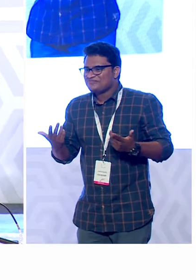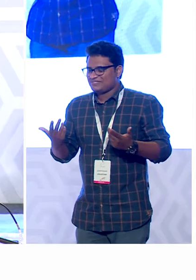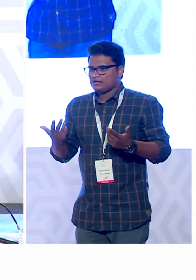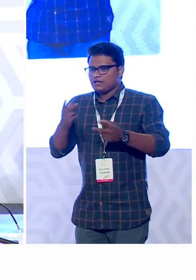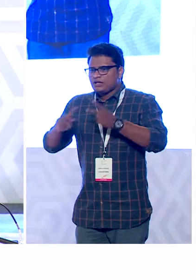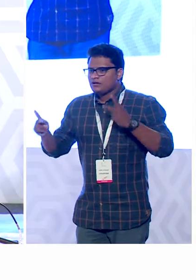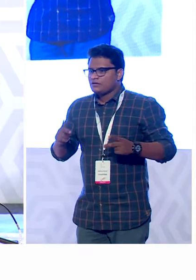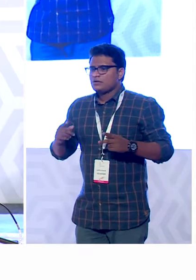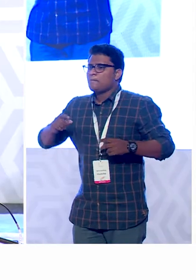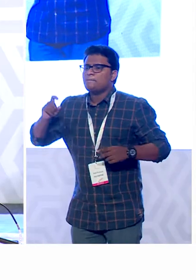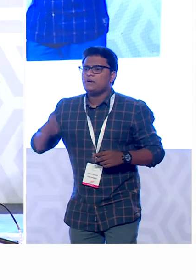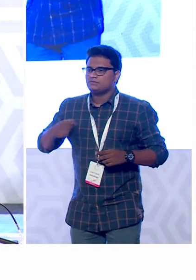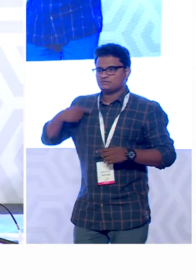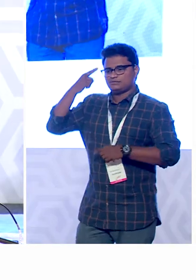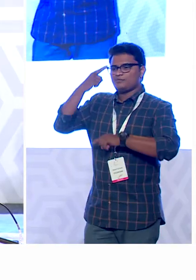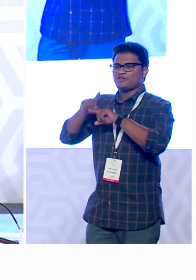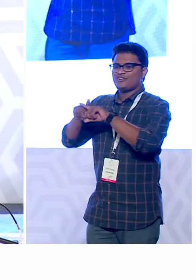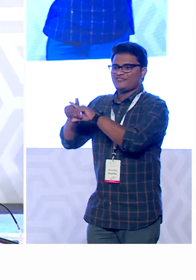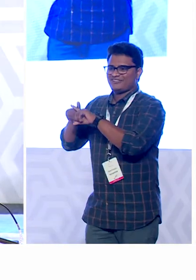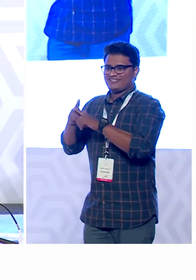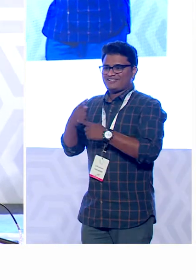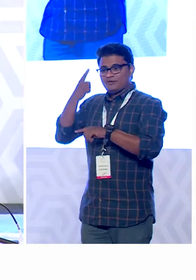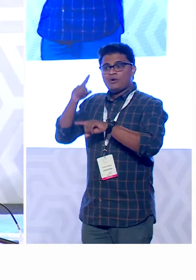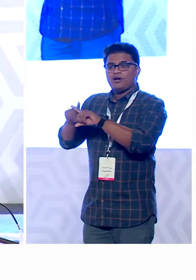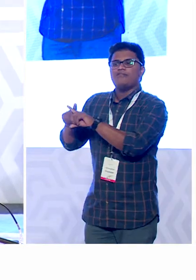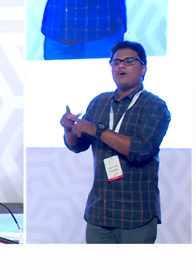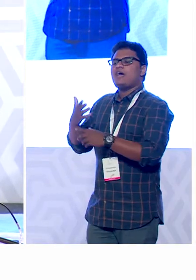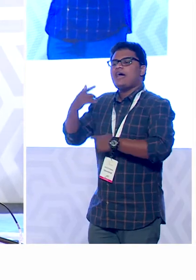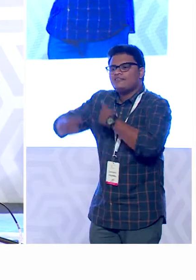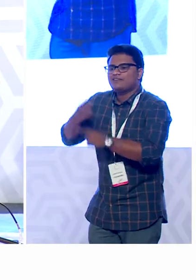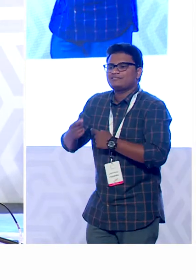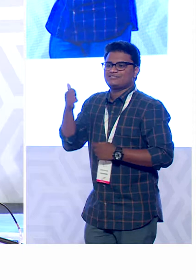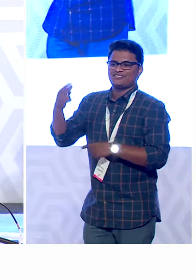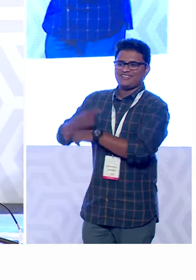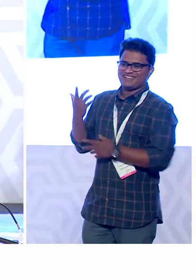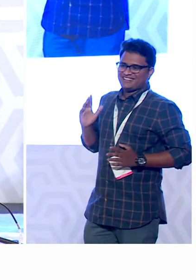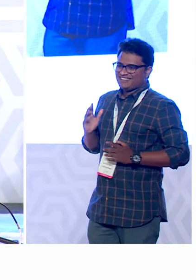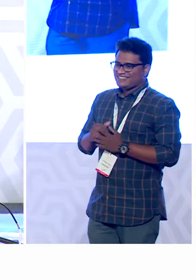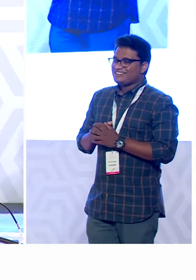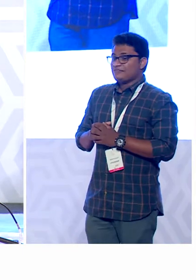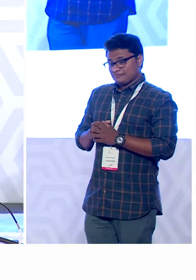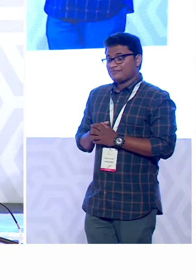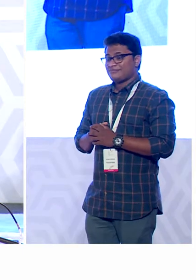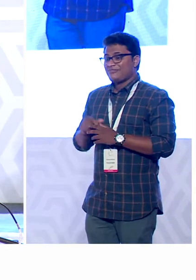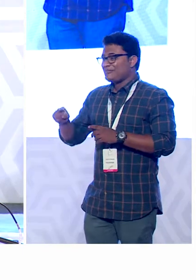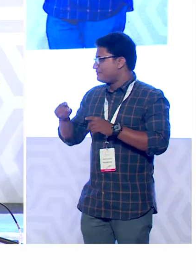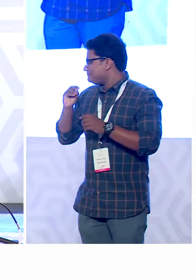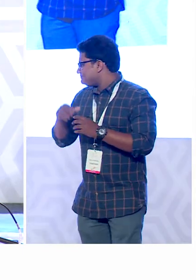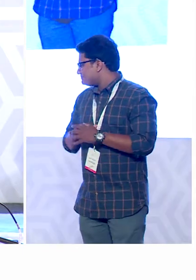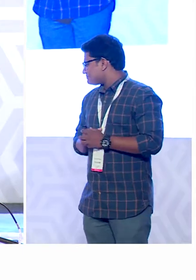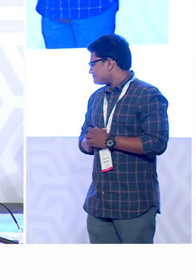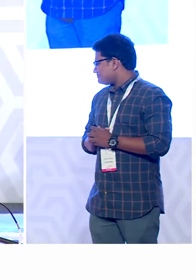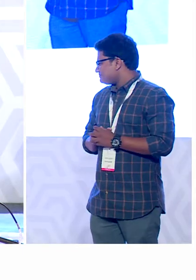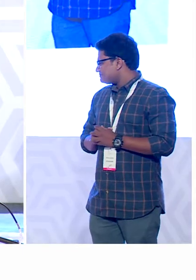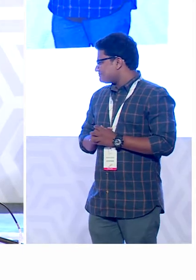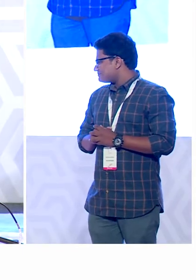him. Lord Hari, as I told you, the God, immanence, the Siddhanta Brahma,